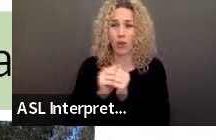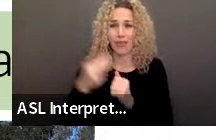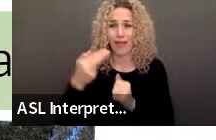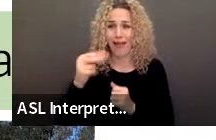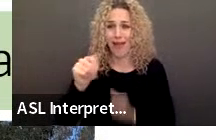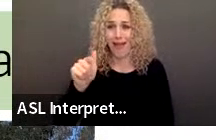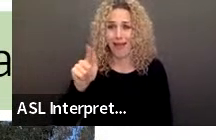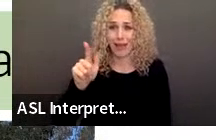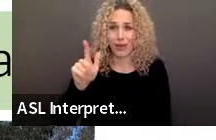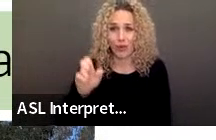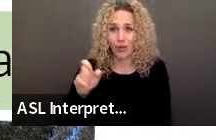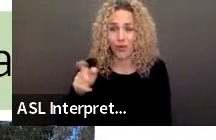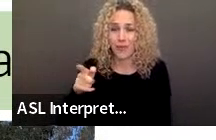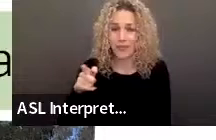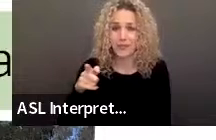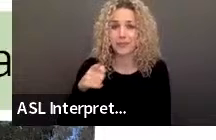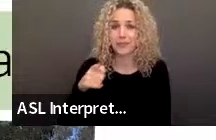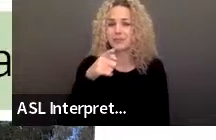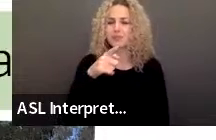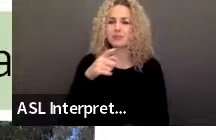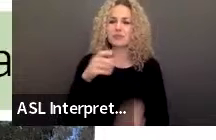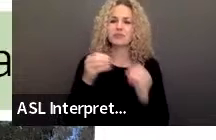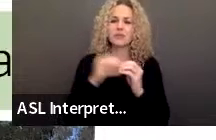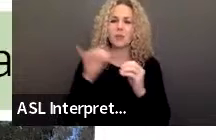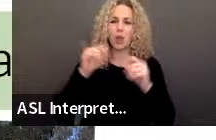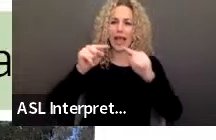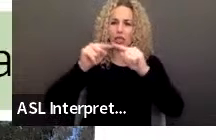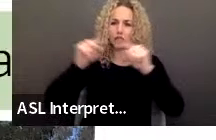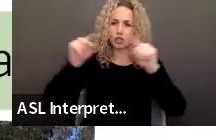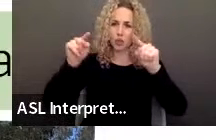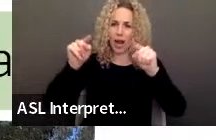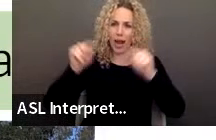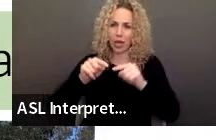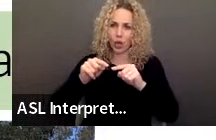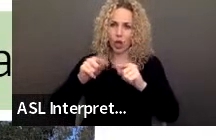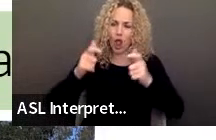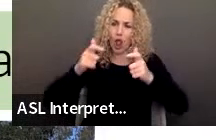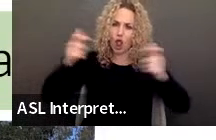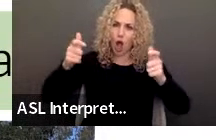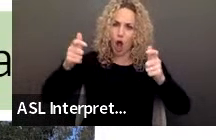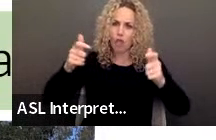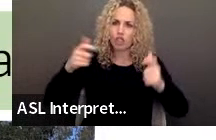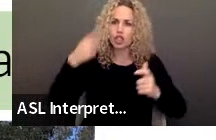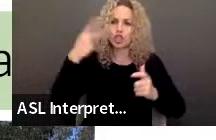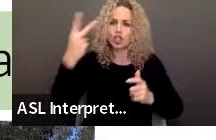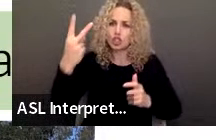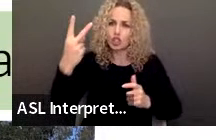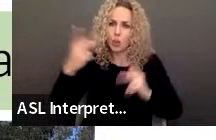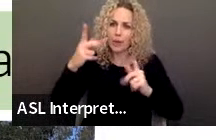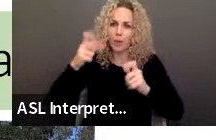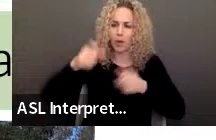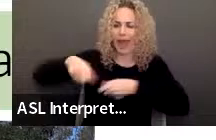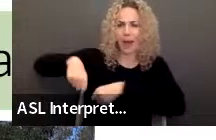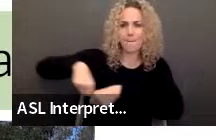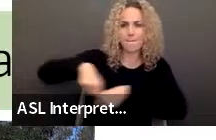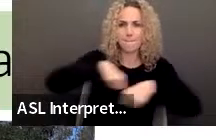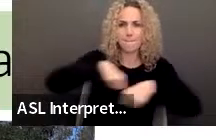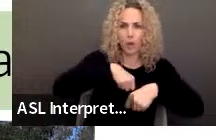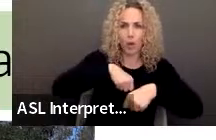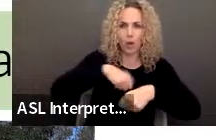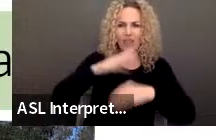like this one. So this handle is more of a triangle shape and it's large, and 2 people can grab that handle. And so